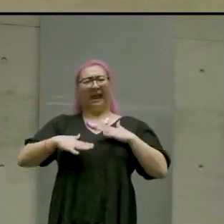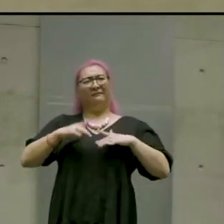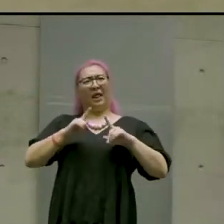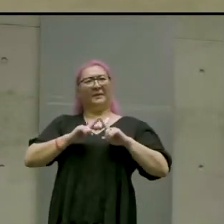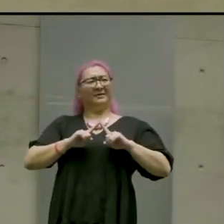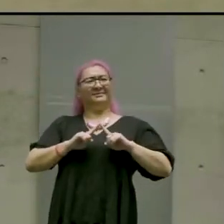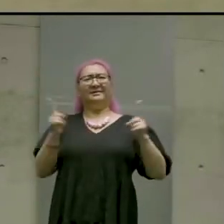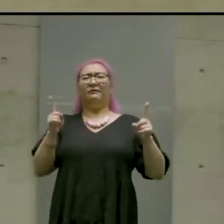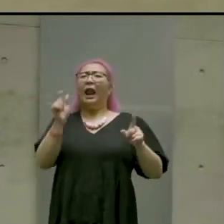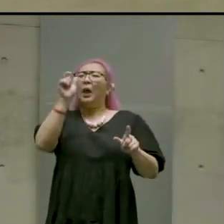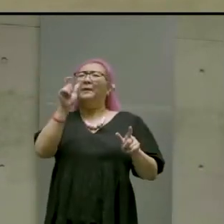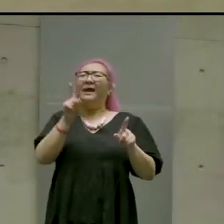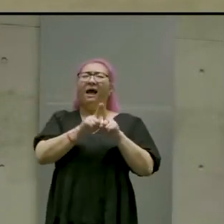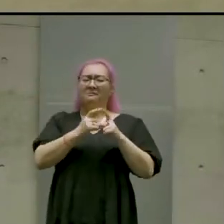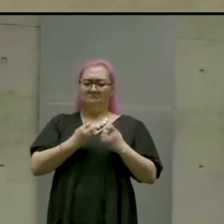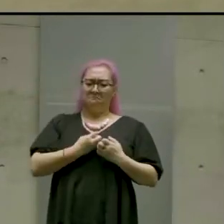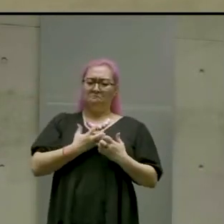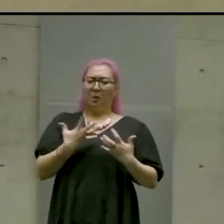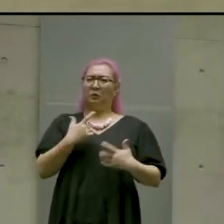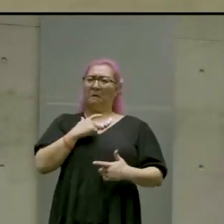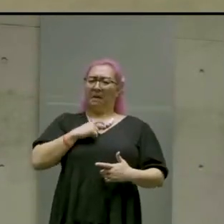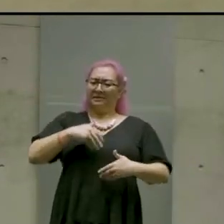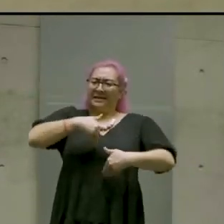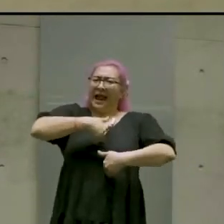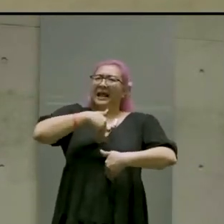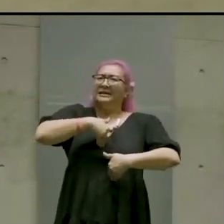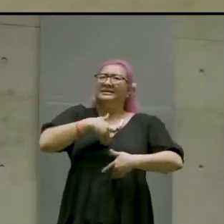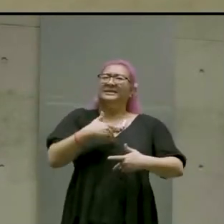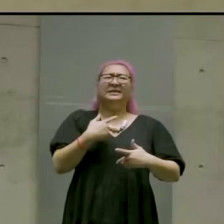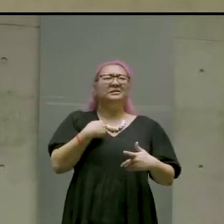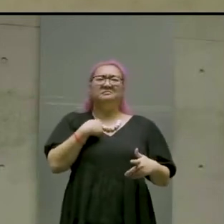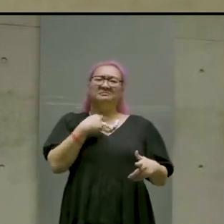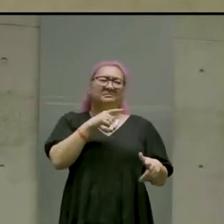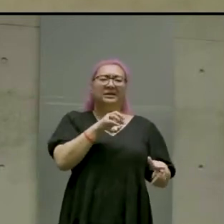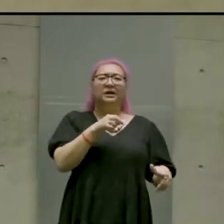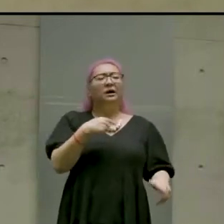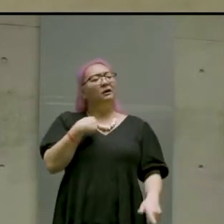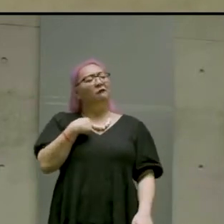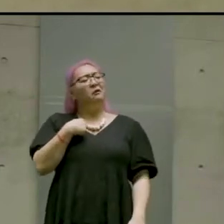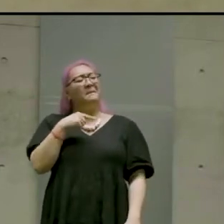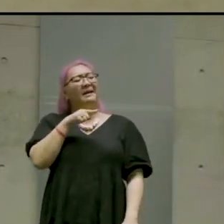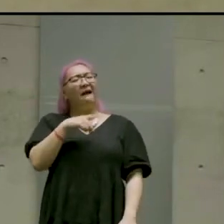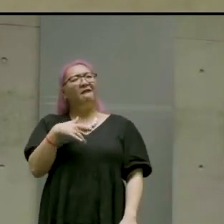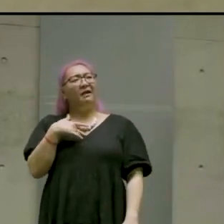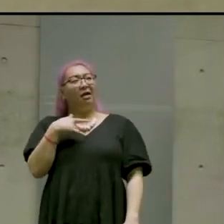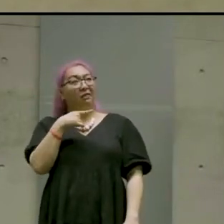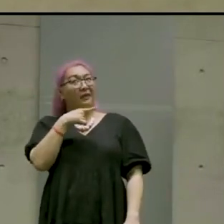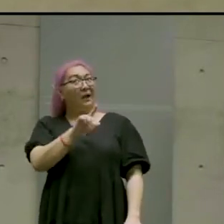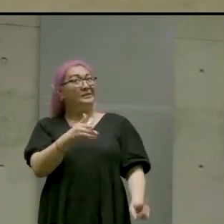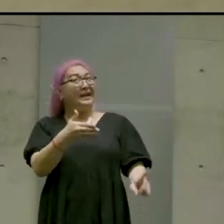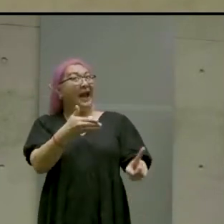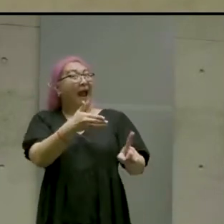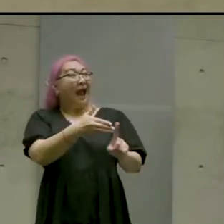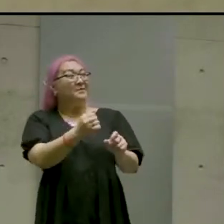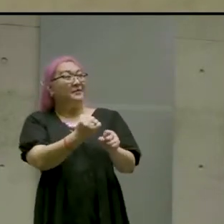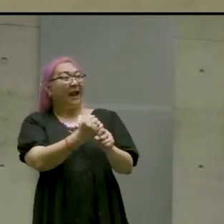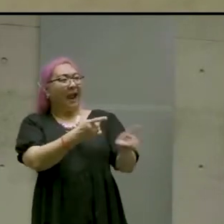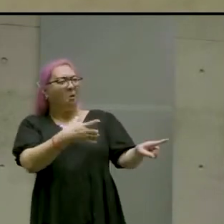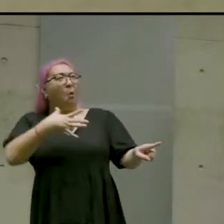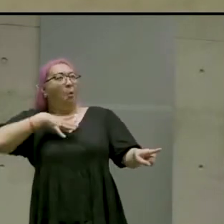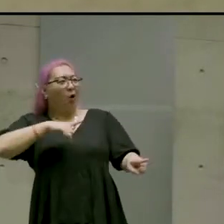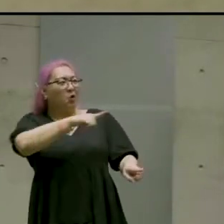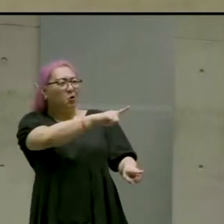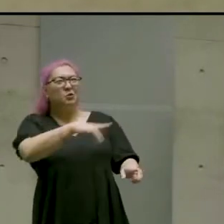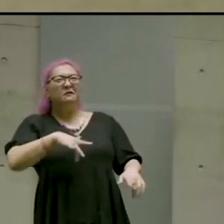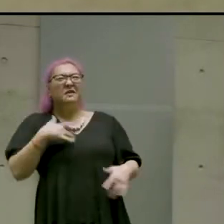multiple personalities in one character, right? And I don't know, maybe that was intended. Maybe that's exactly what they wanted, for you to feel that that's what